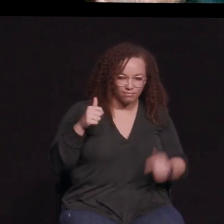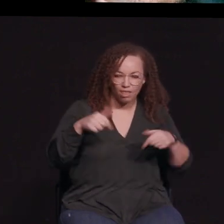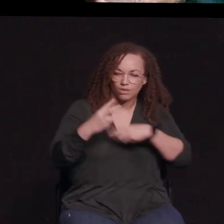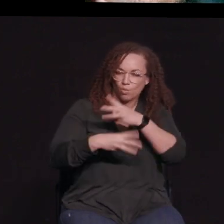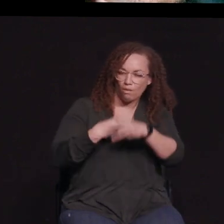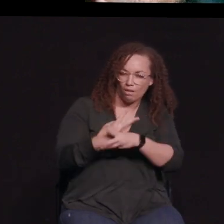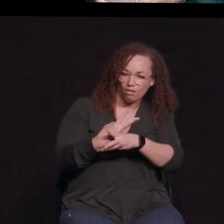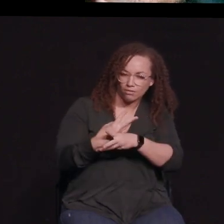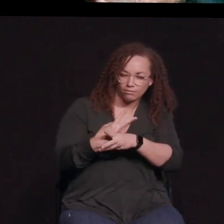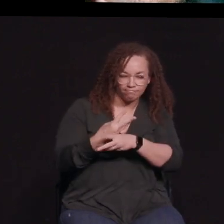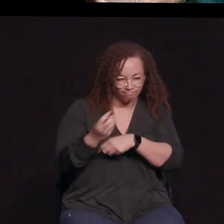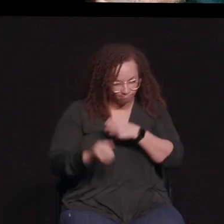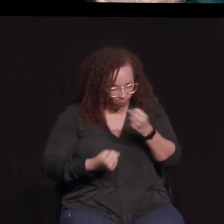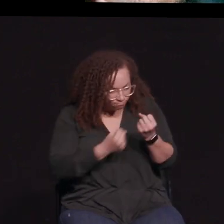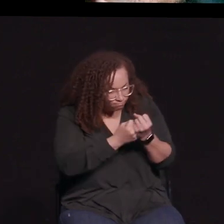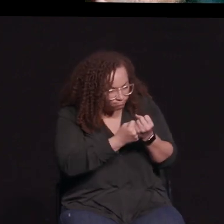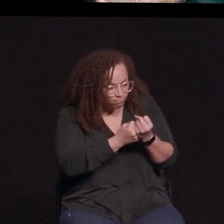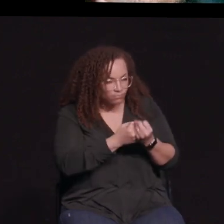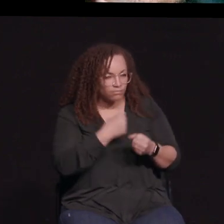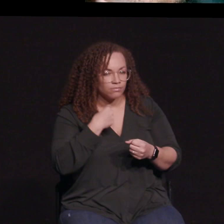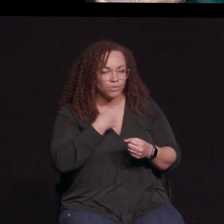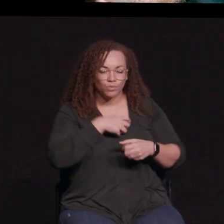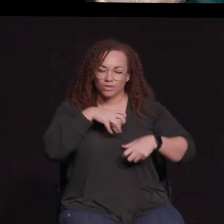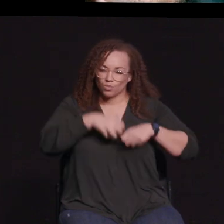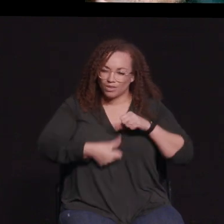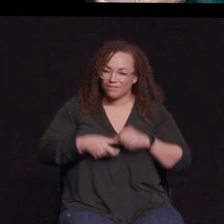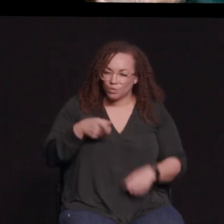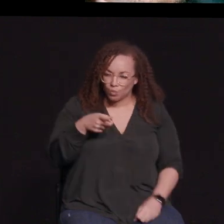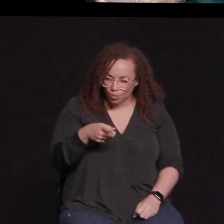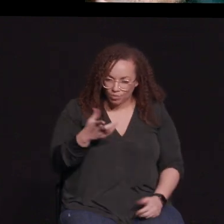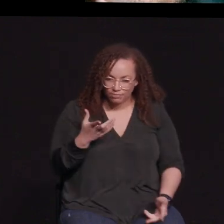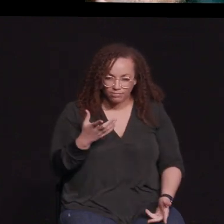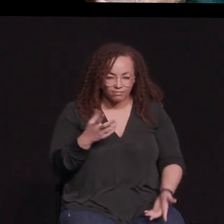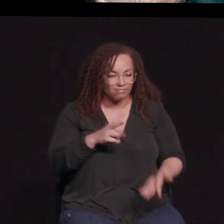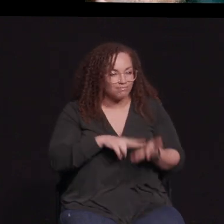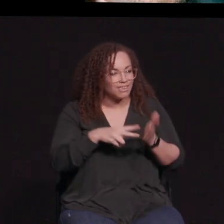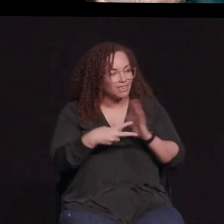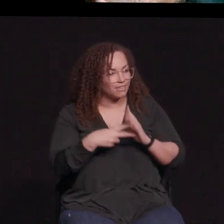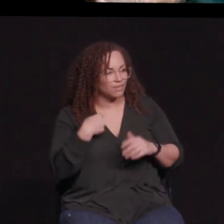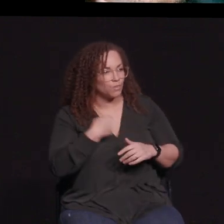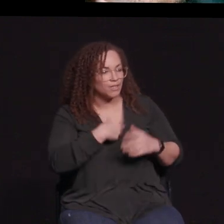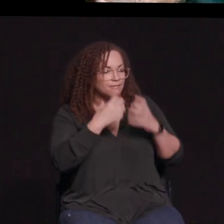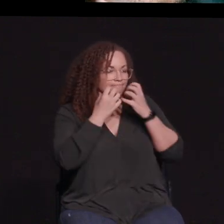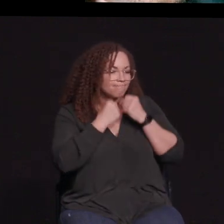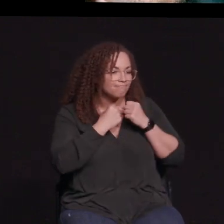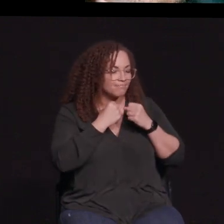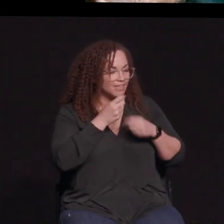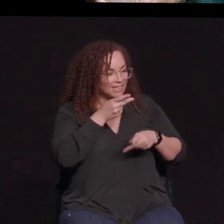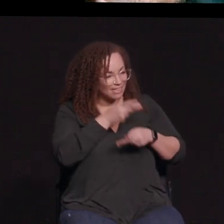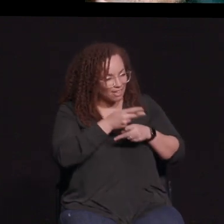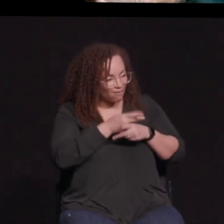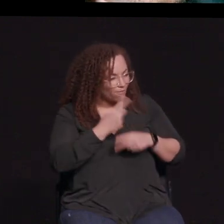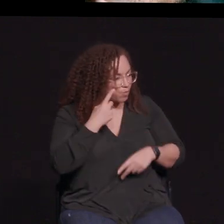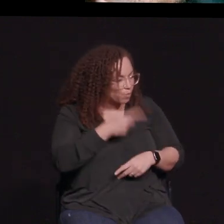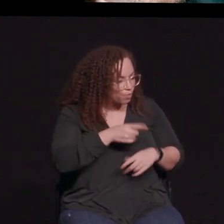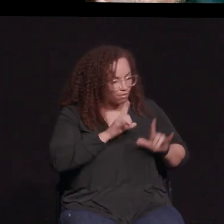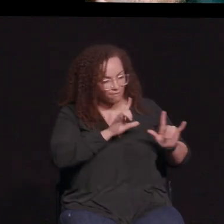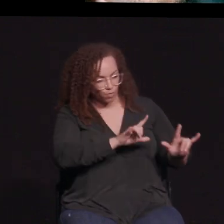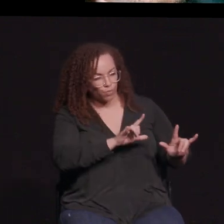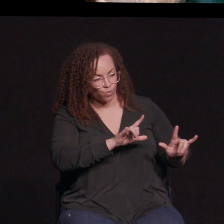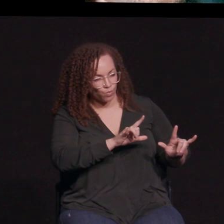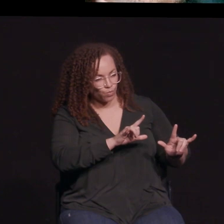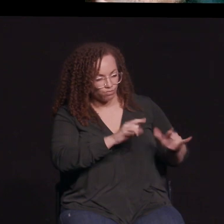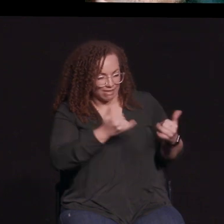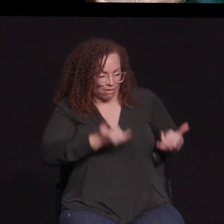We grieve you, which is another way of saying that we care for you and we love you in the present tense.